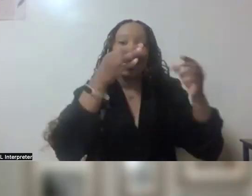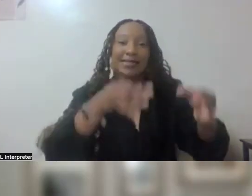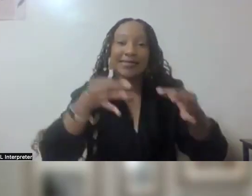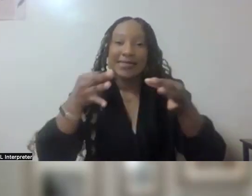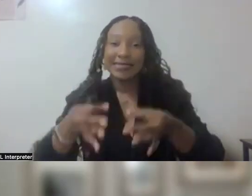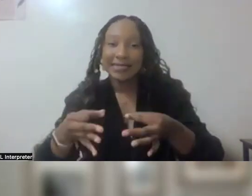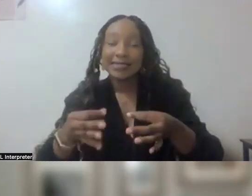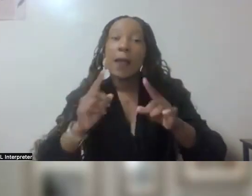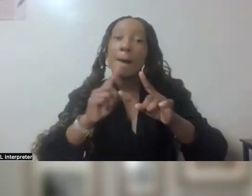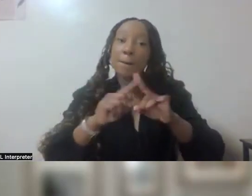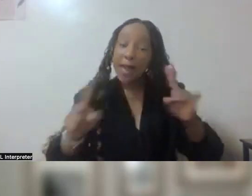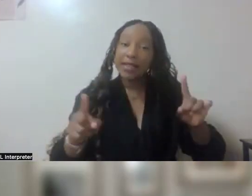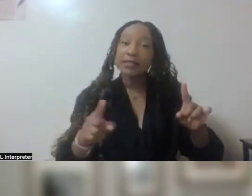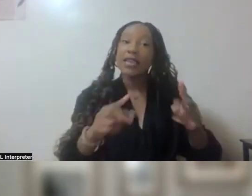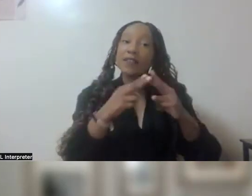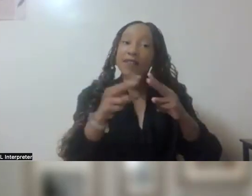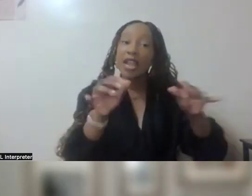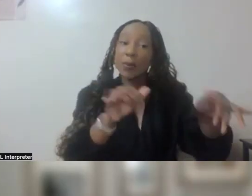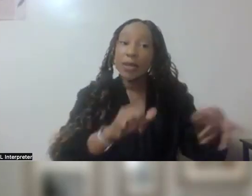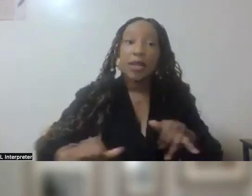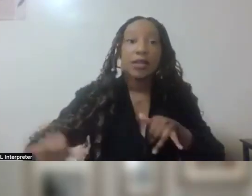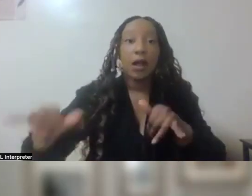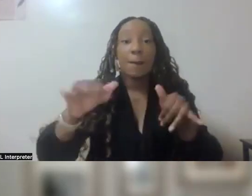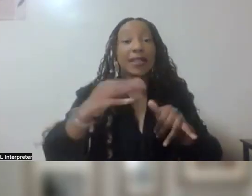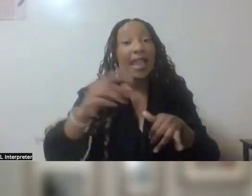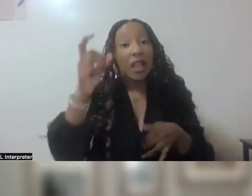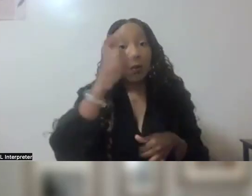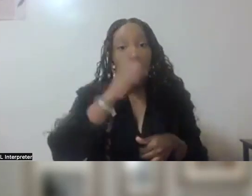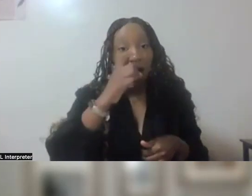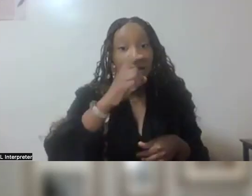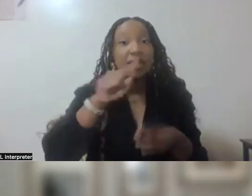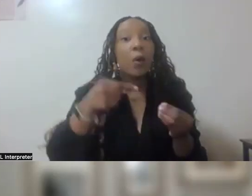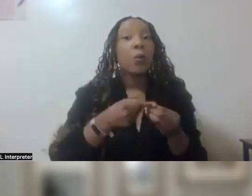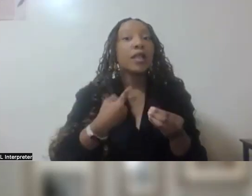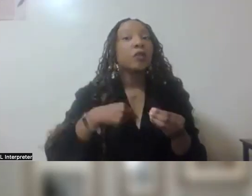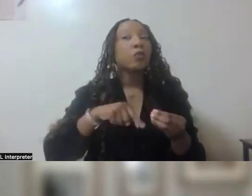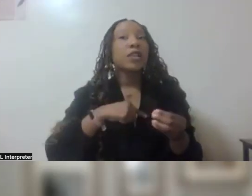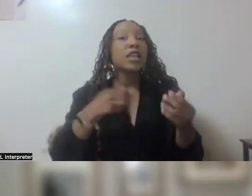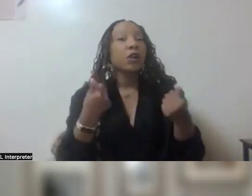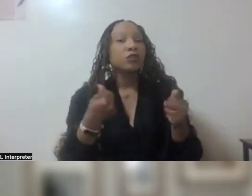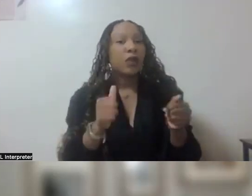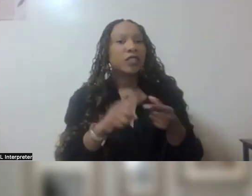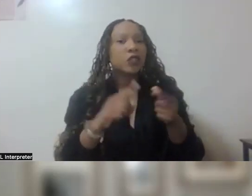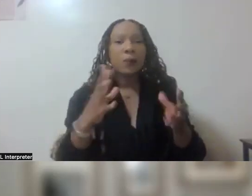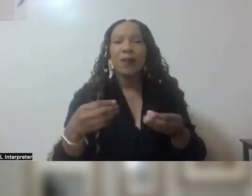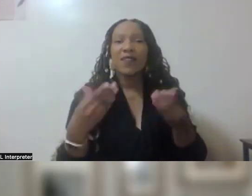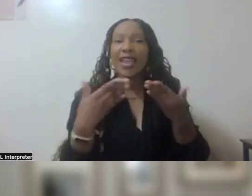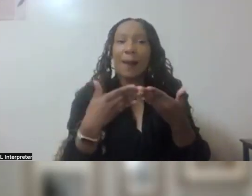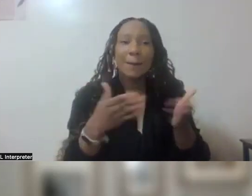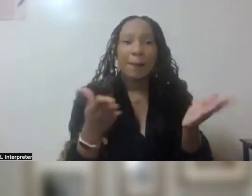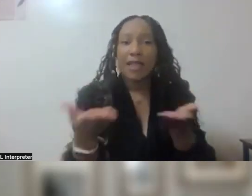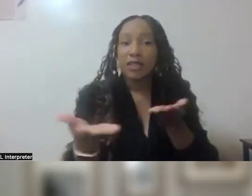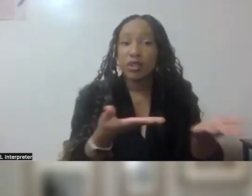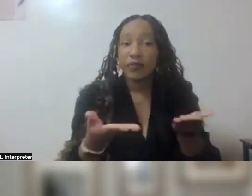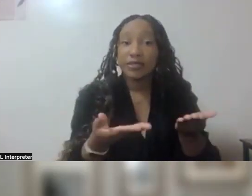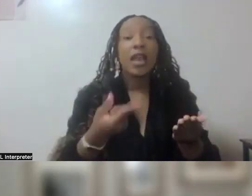say that it is very common and wise when we are trying to provide a public good that